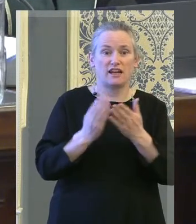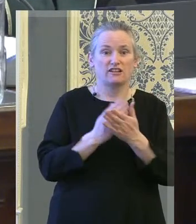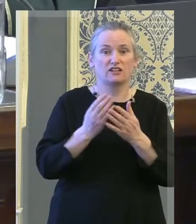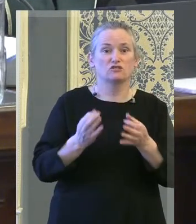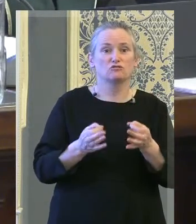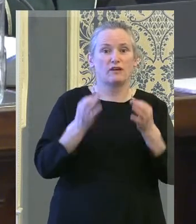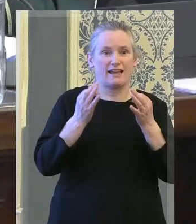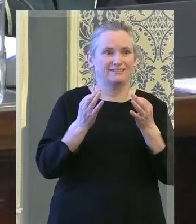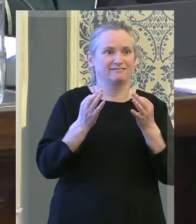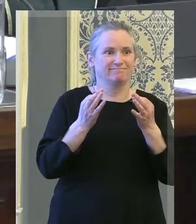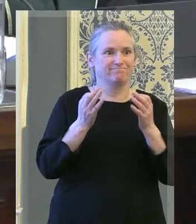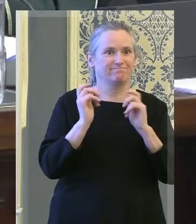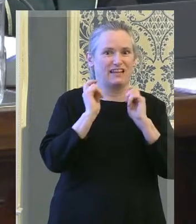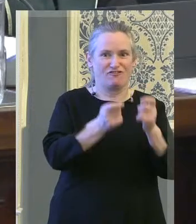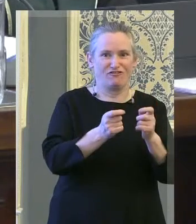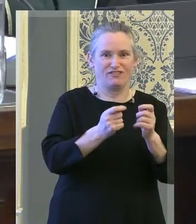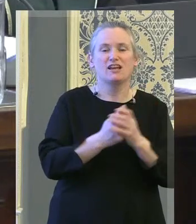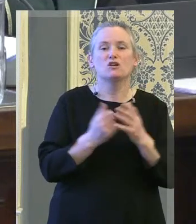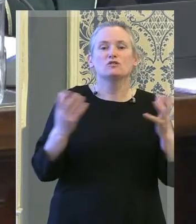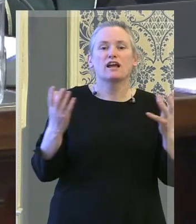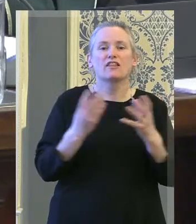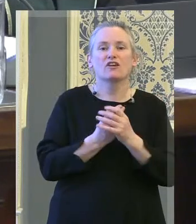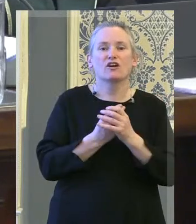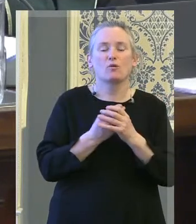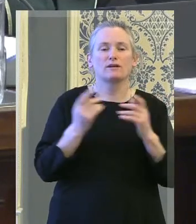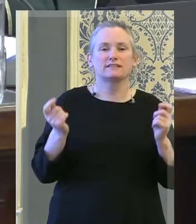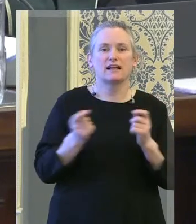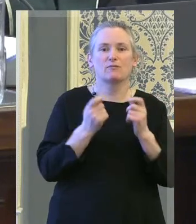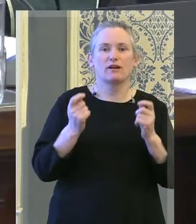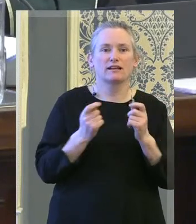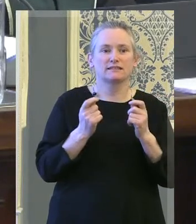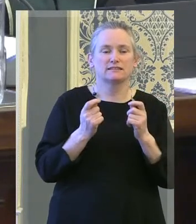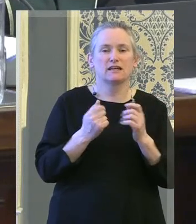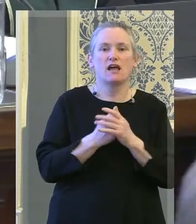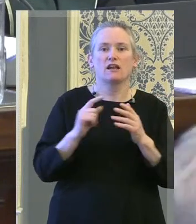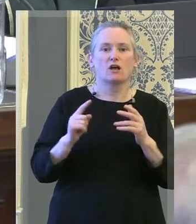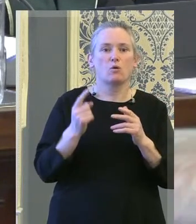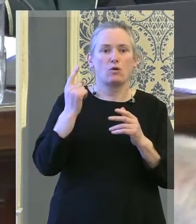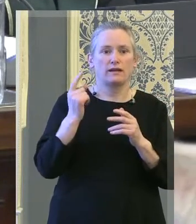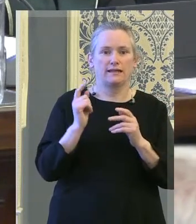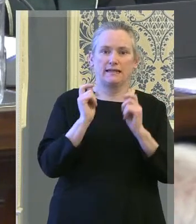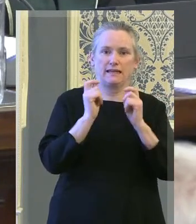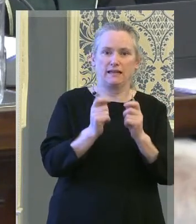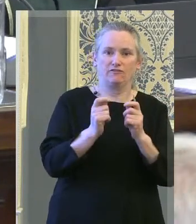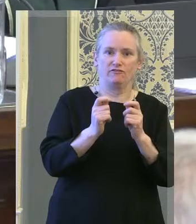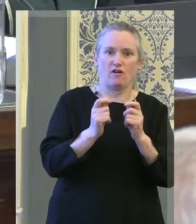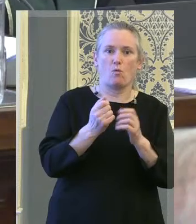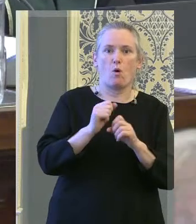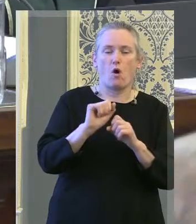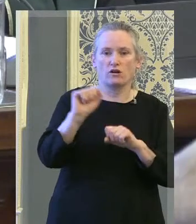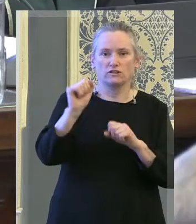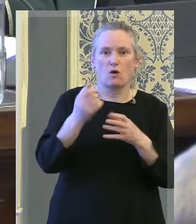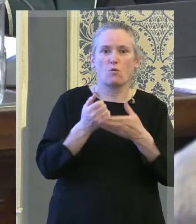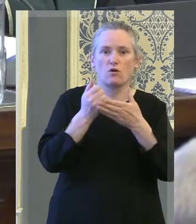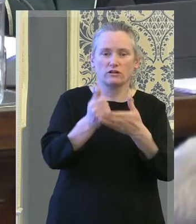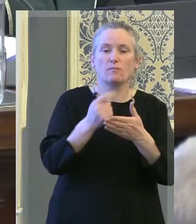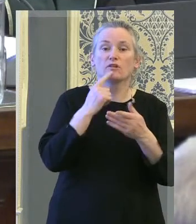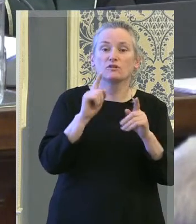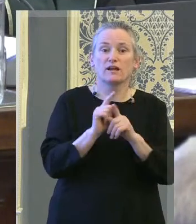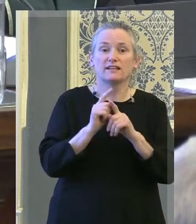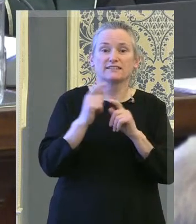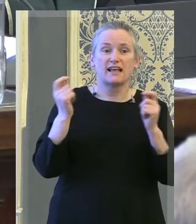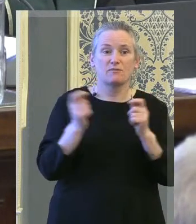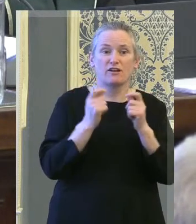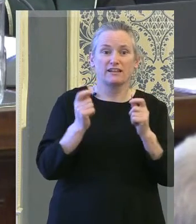great occasion. Together, we celebrate not only the conferring of this accolade, but also celebrate